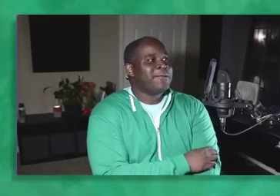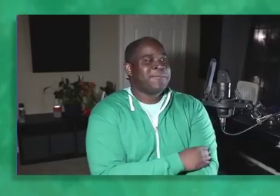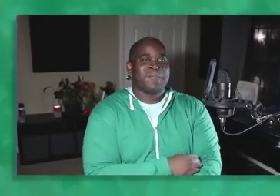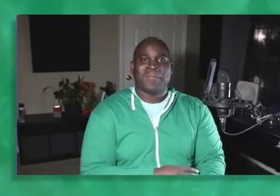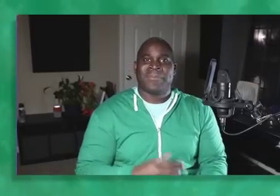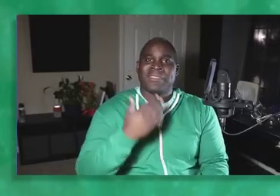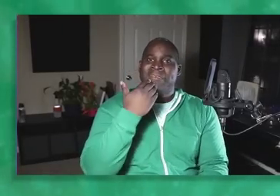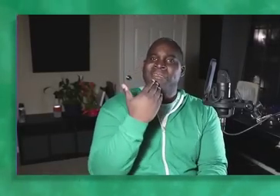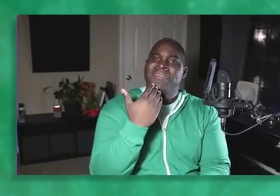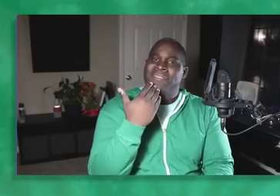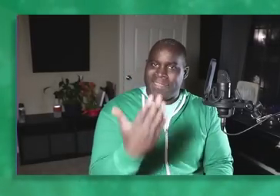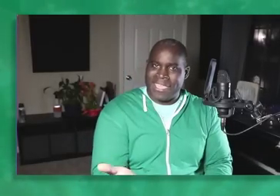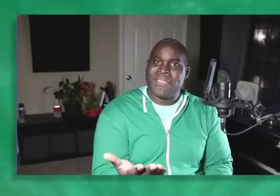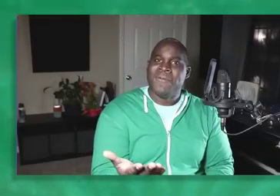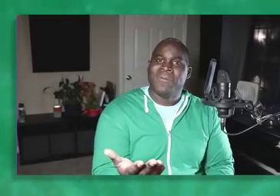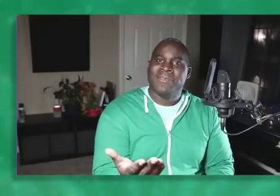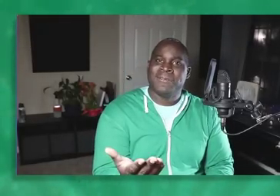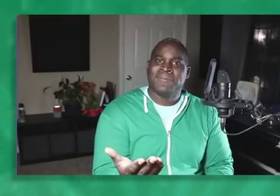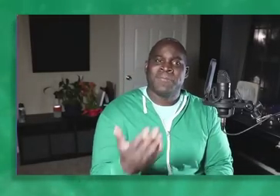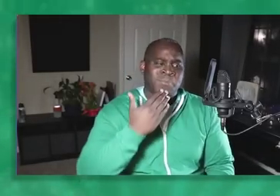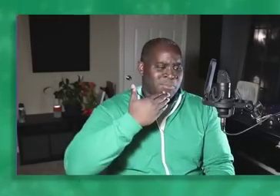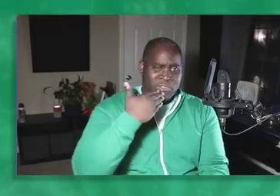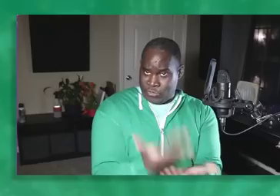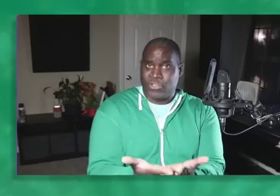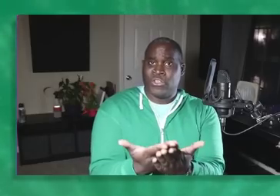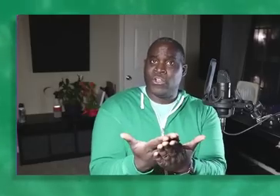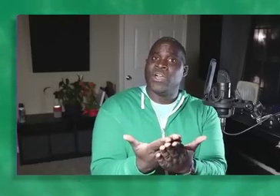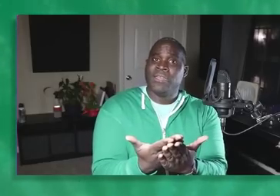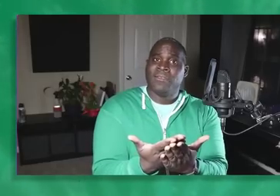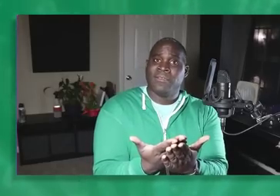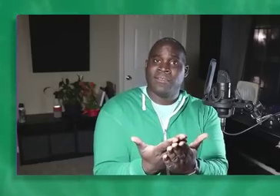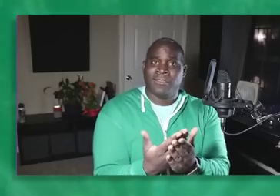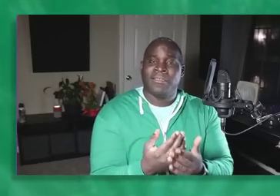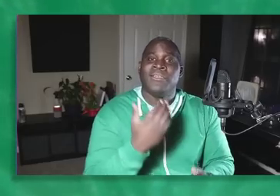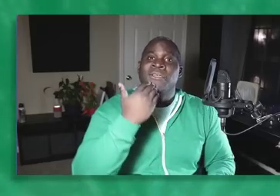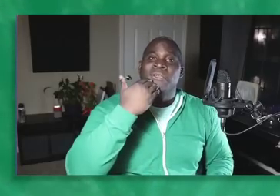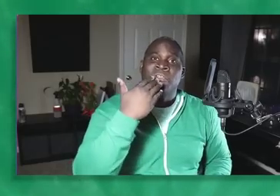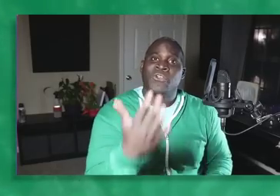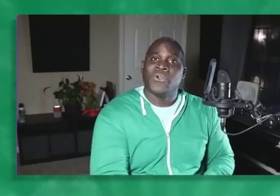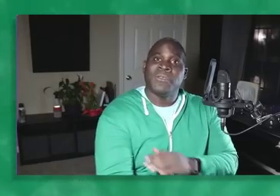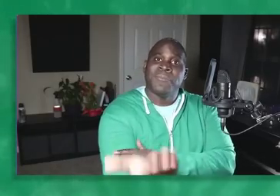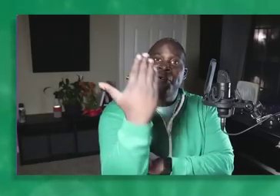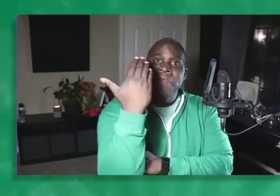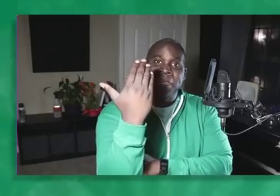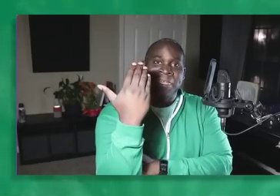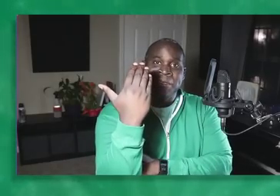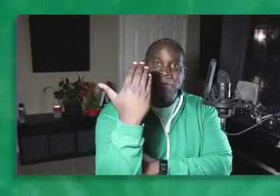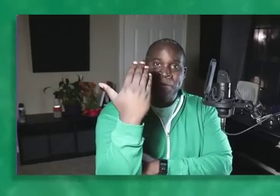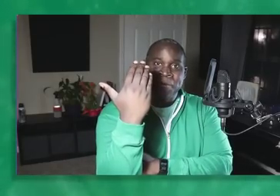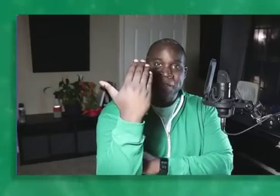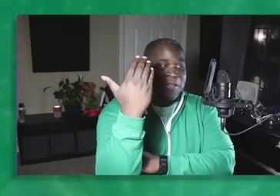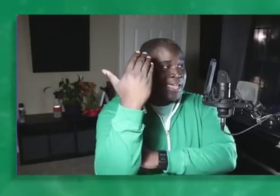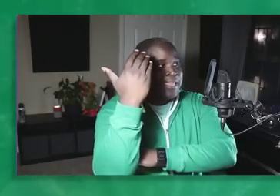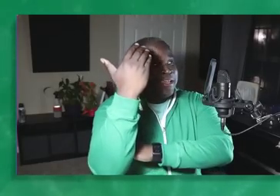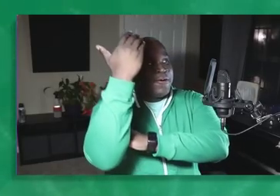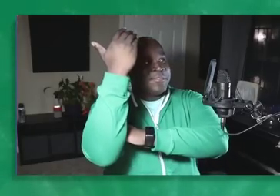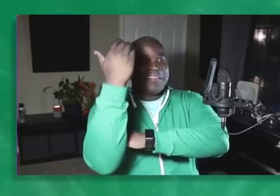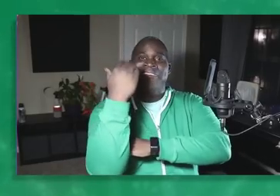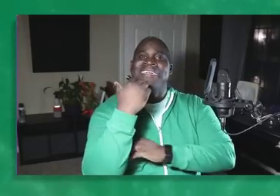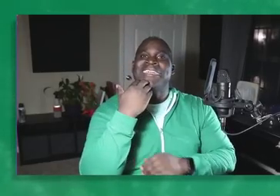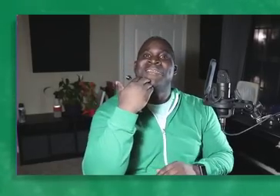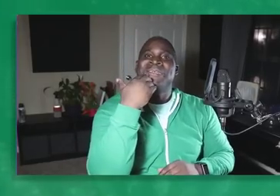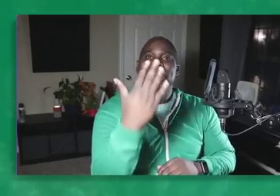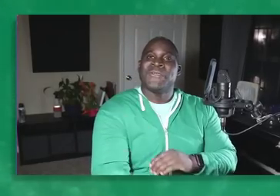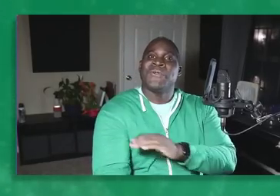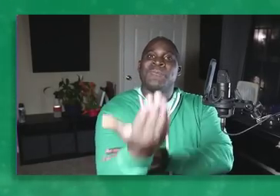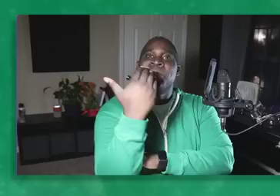Okay. Thank you. Good. Good morning. Okay. Hopefully you can